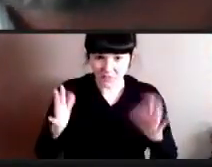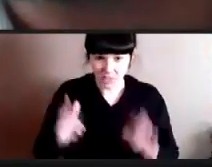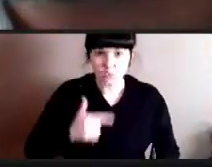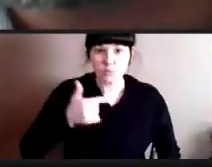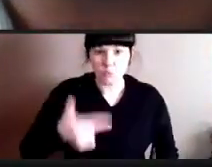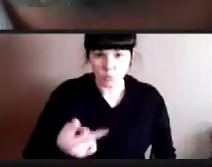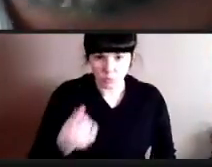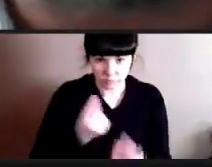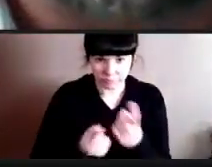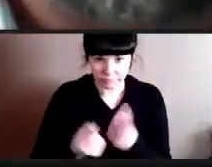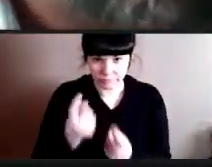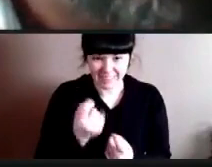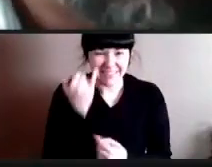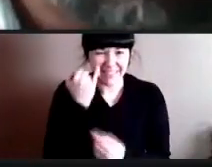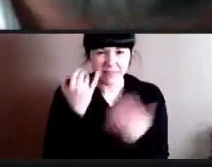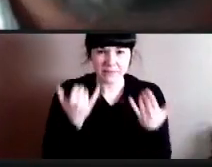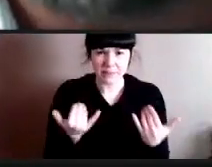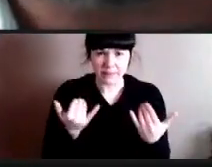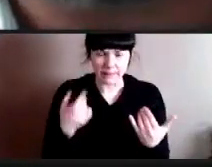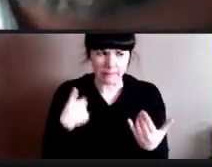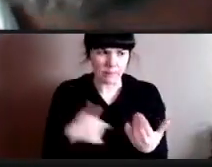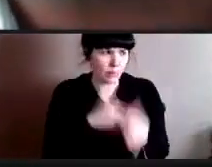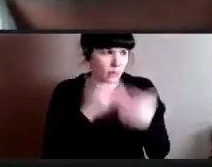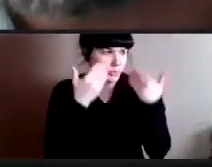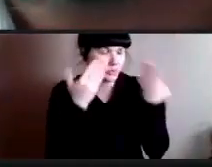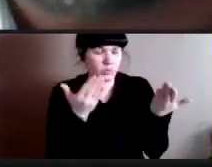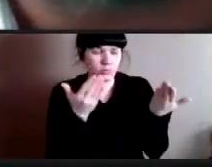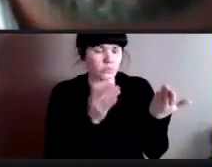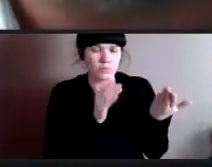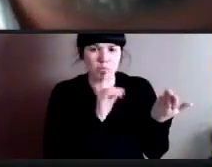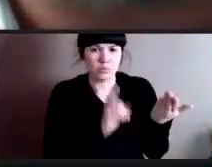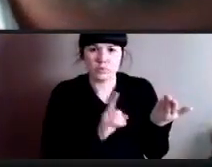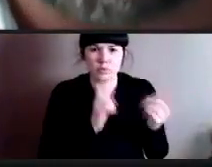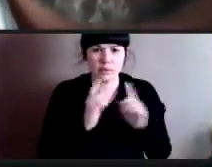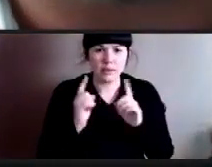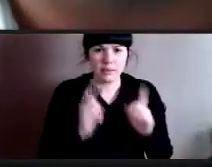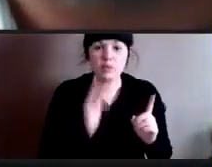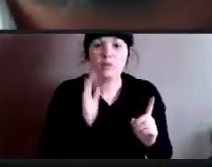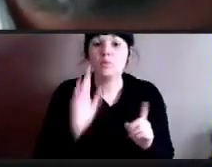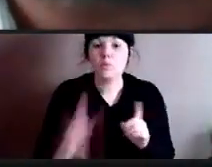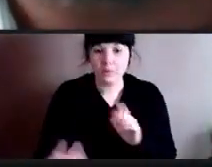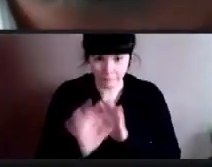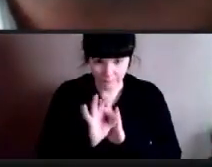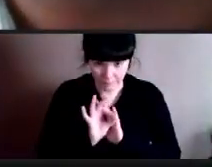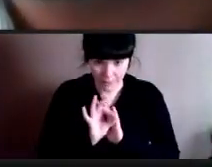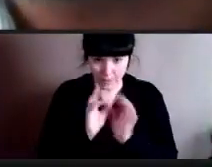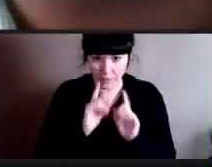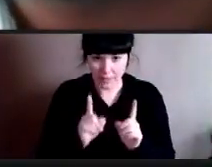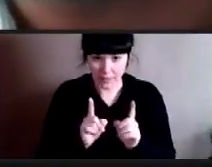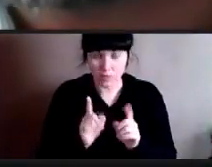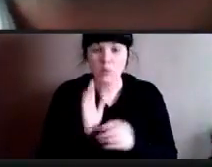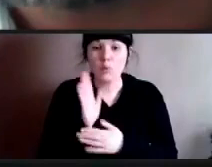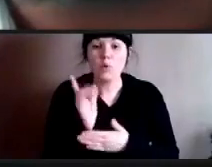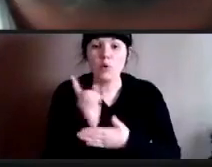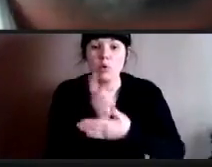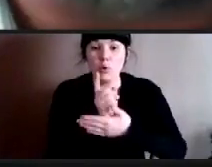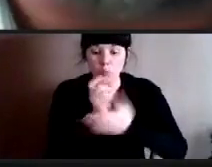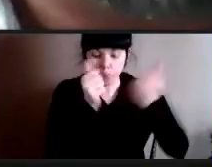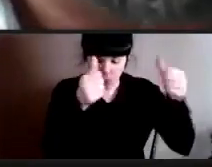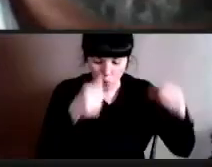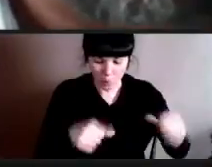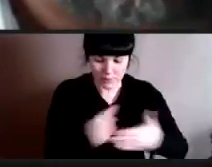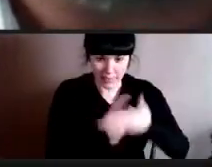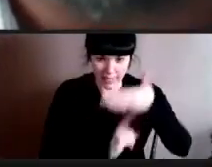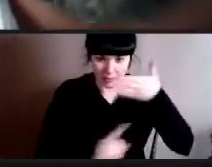answers to you by early next week. All the questions asked today will be posted with answers on